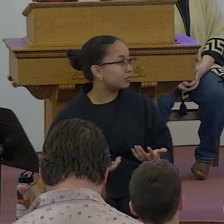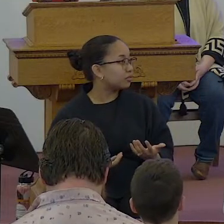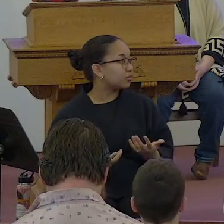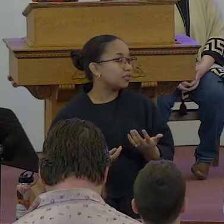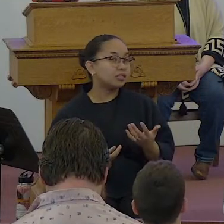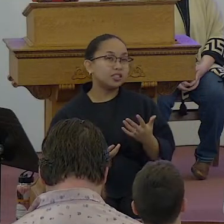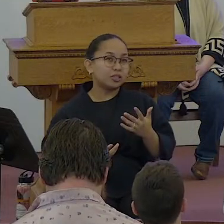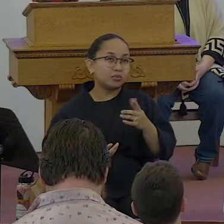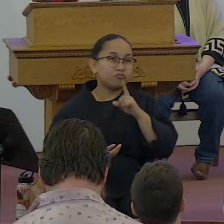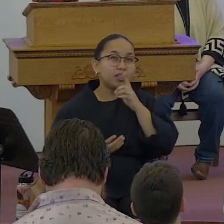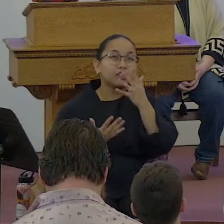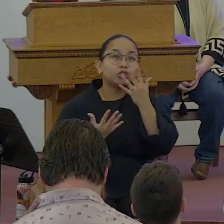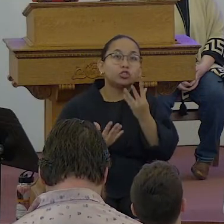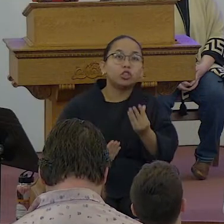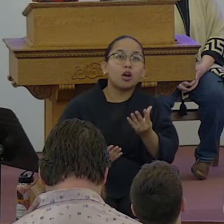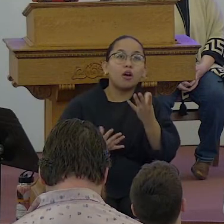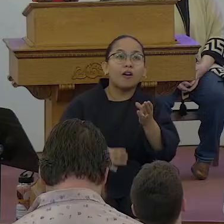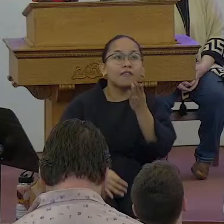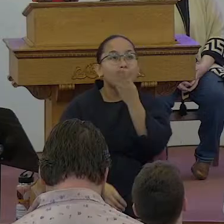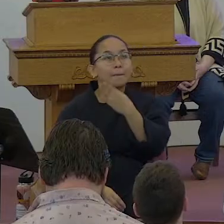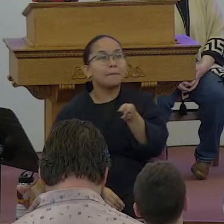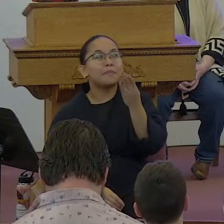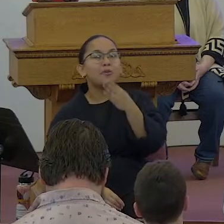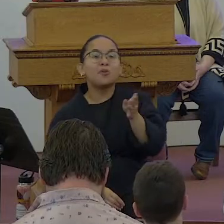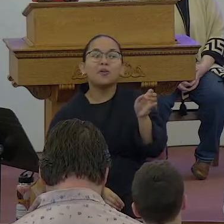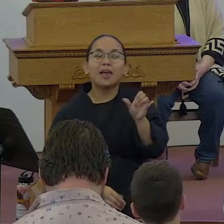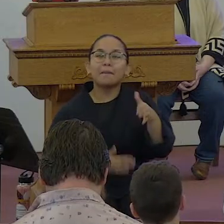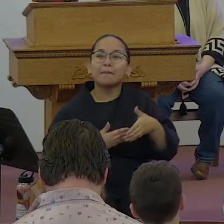soft and blue as a baby's blanket.